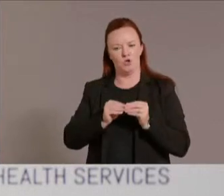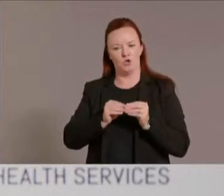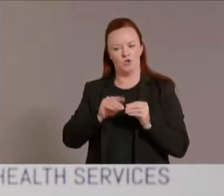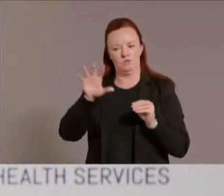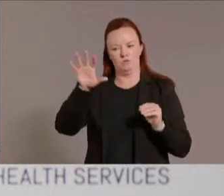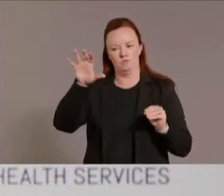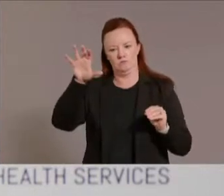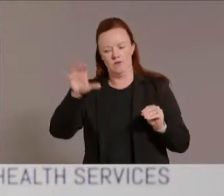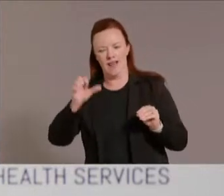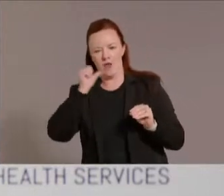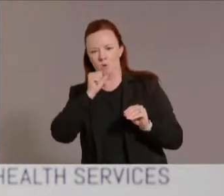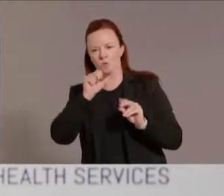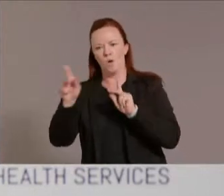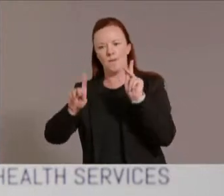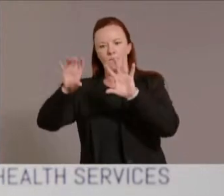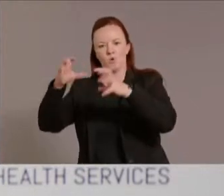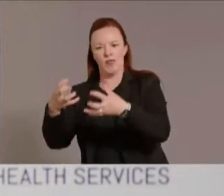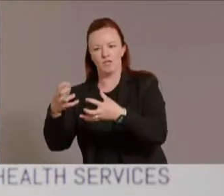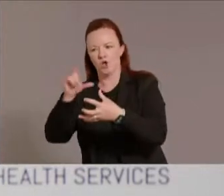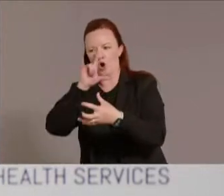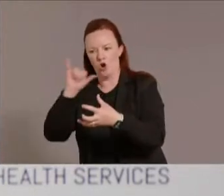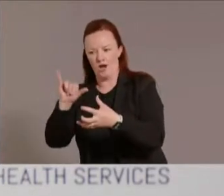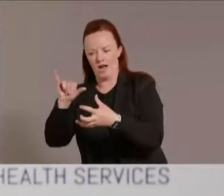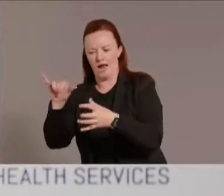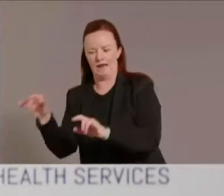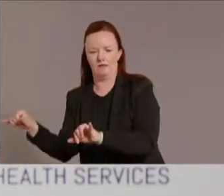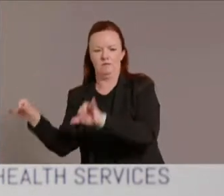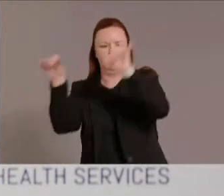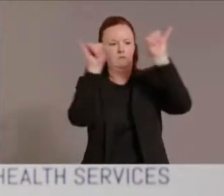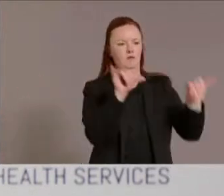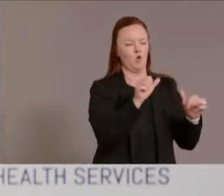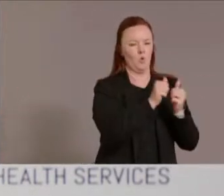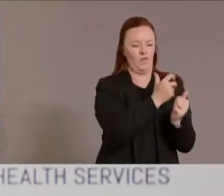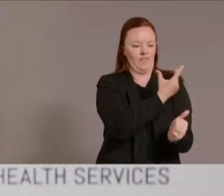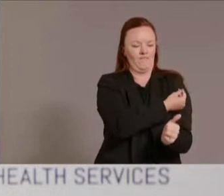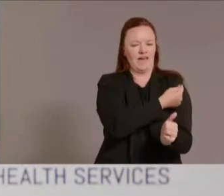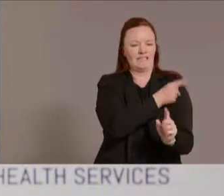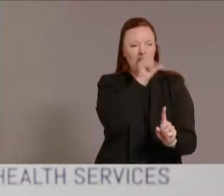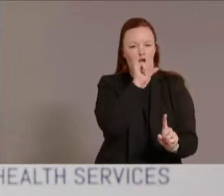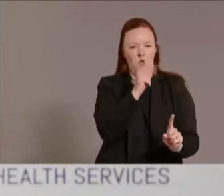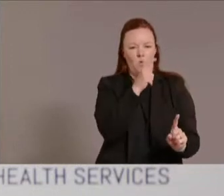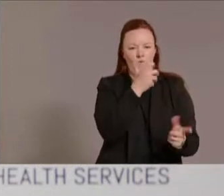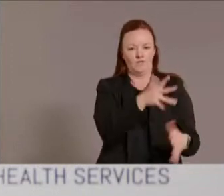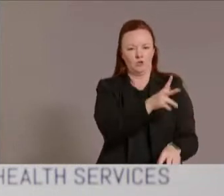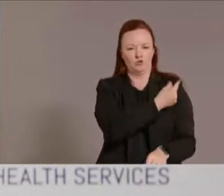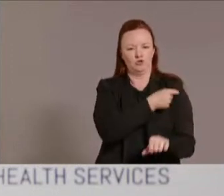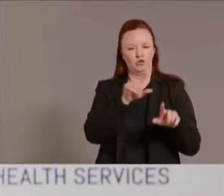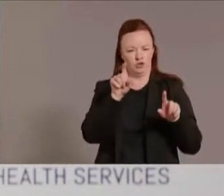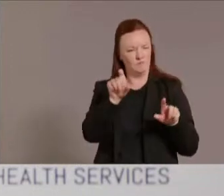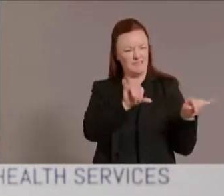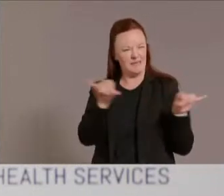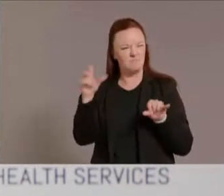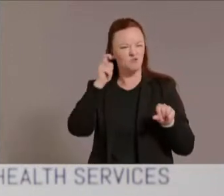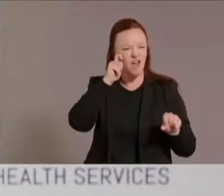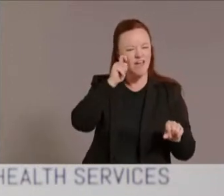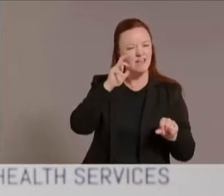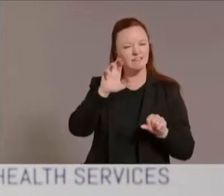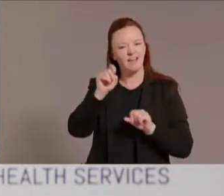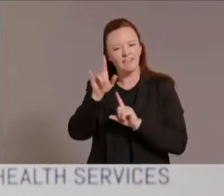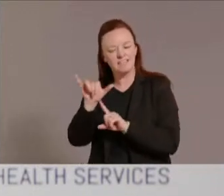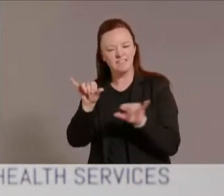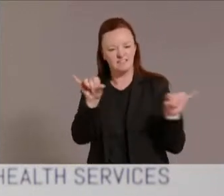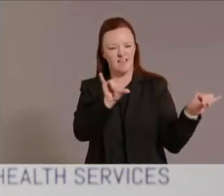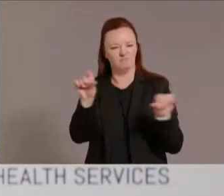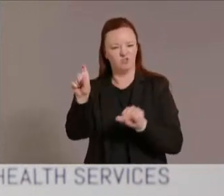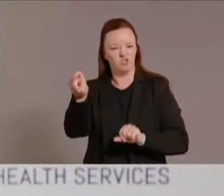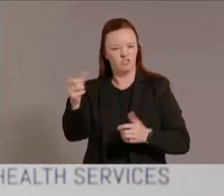align with the general population race and ethnicity demographics? Yeah, so, those are